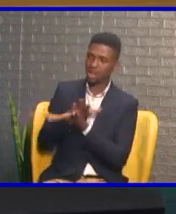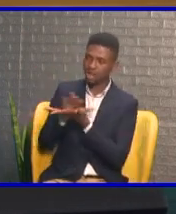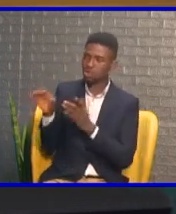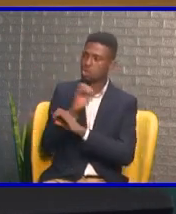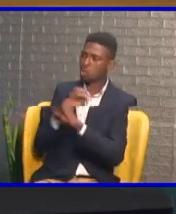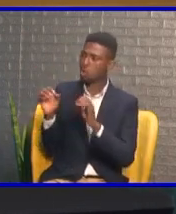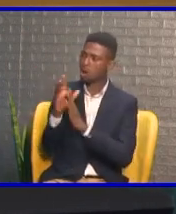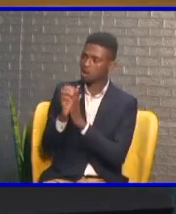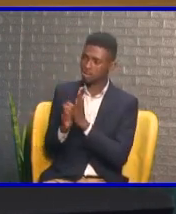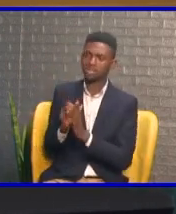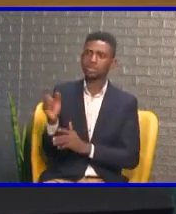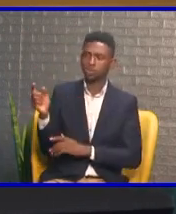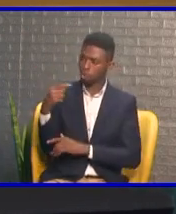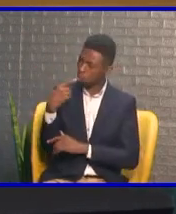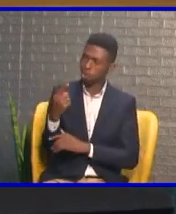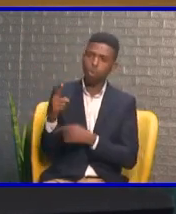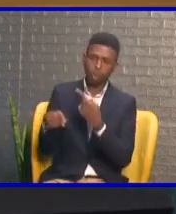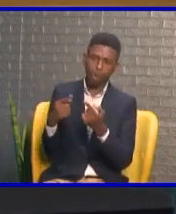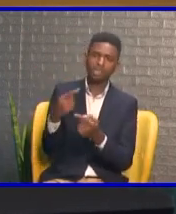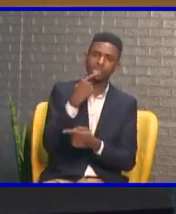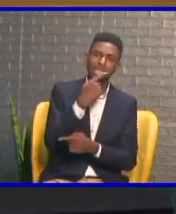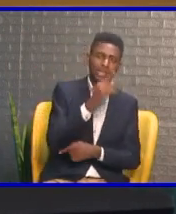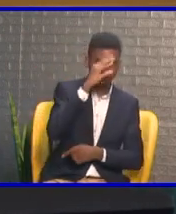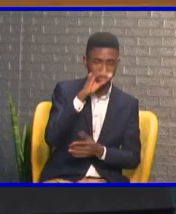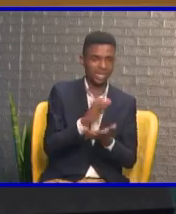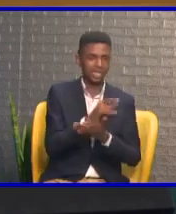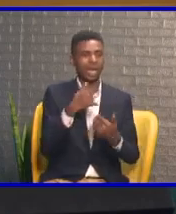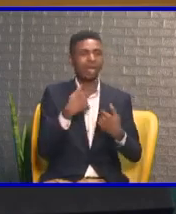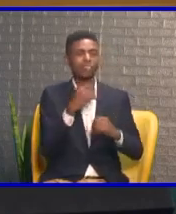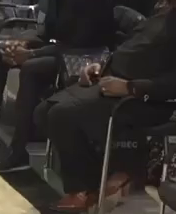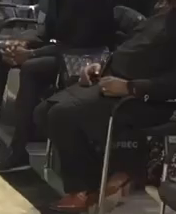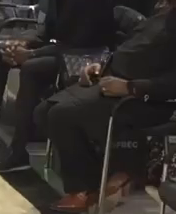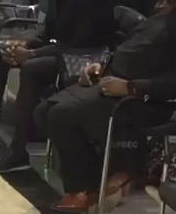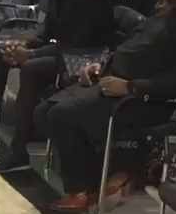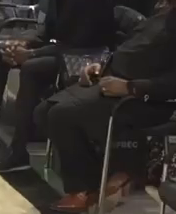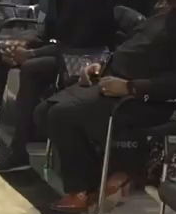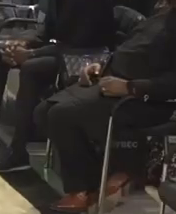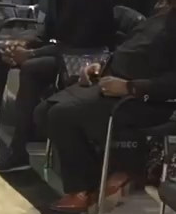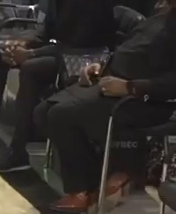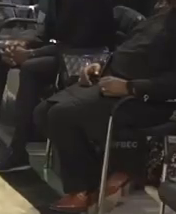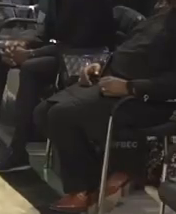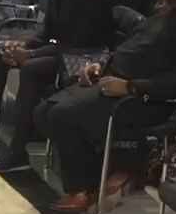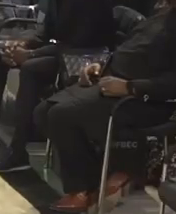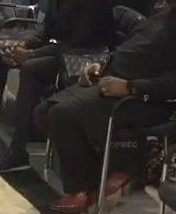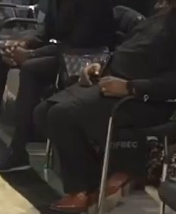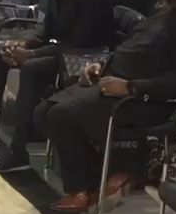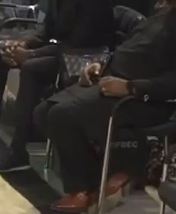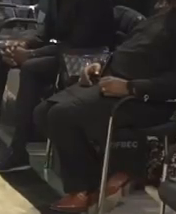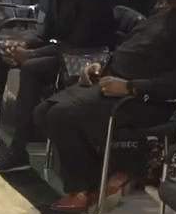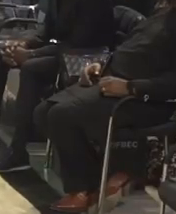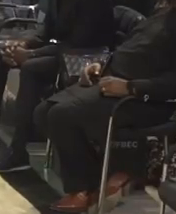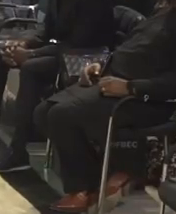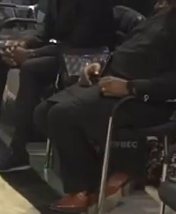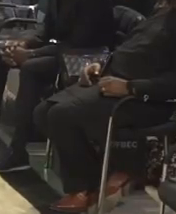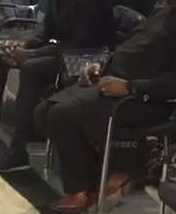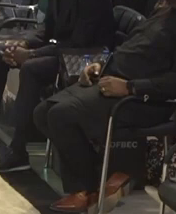cancer. Let him believe what God has said. Let him imagine himself free from cancer. And I went and told the man the same